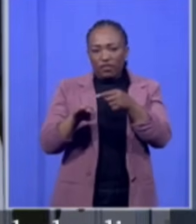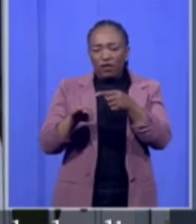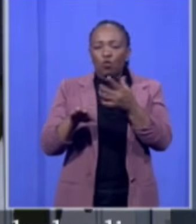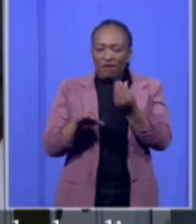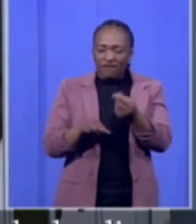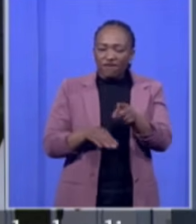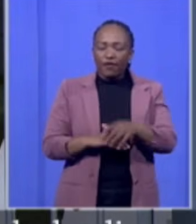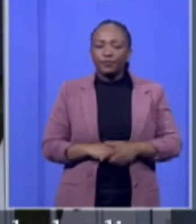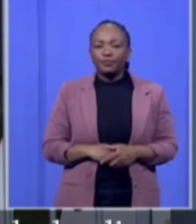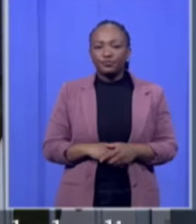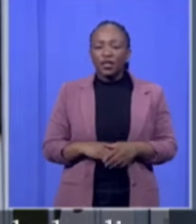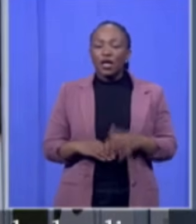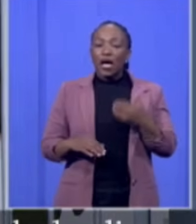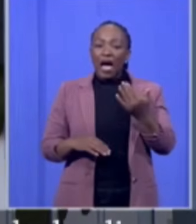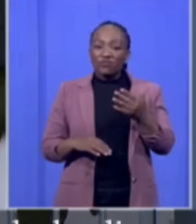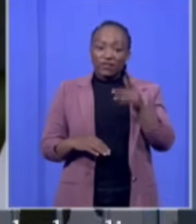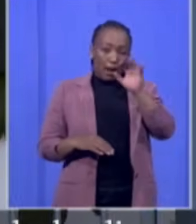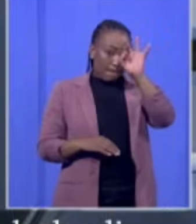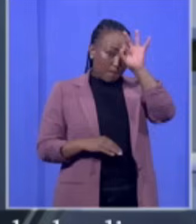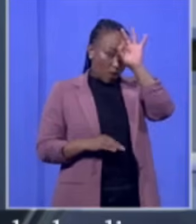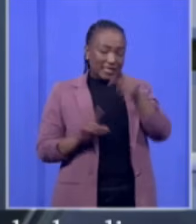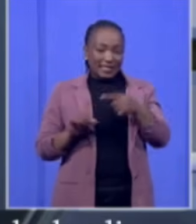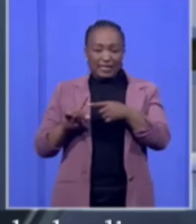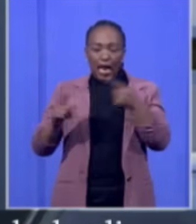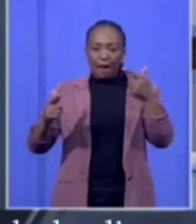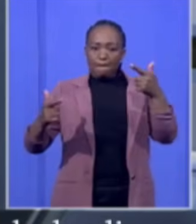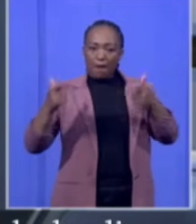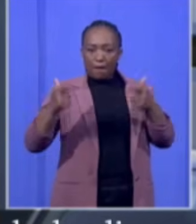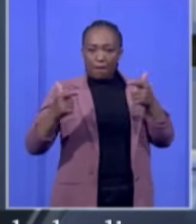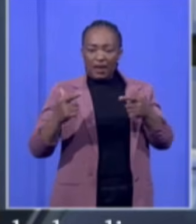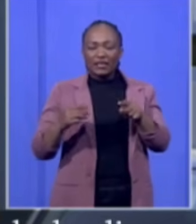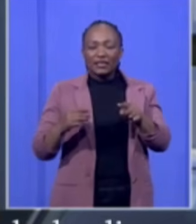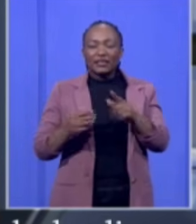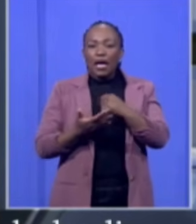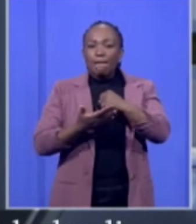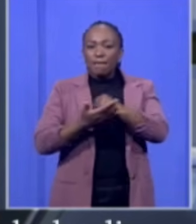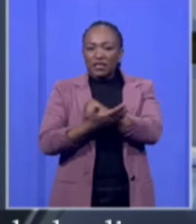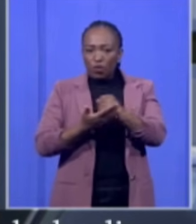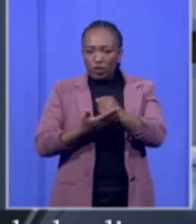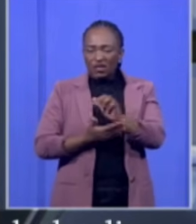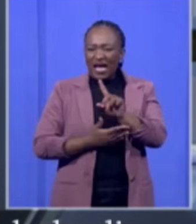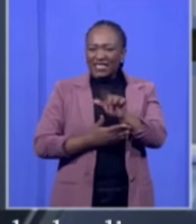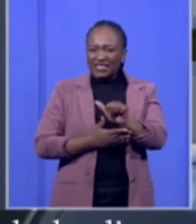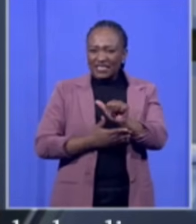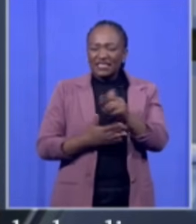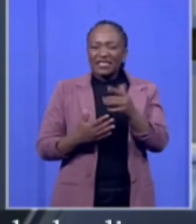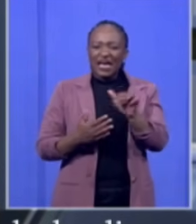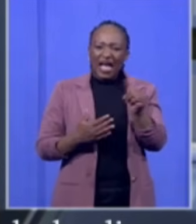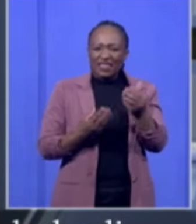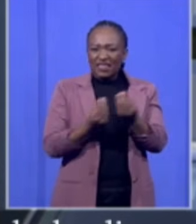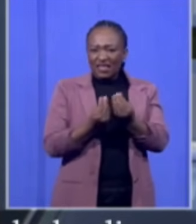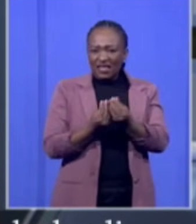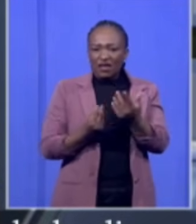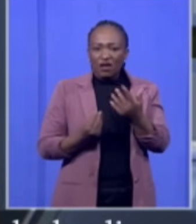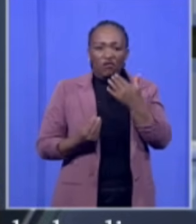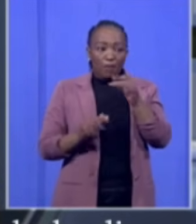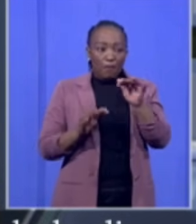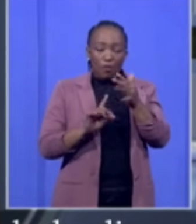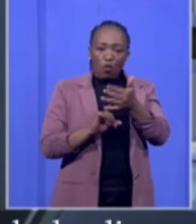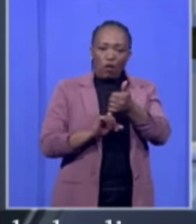thunyana, mapolesa a fumane ditokomane tse 20 tsa boitsebiso le di-cellphone tse 20 tse ho dumelwang e le tsa diphofu tsa